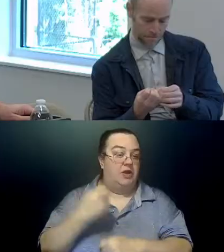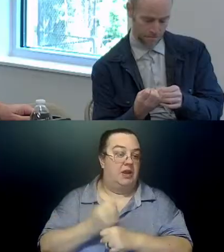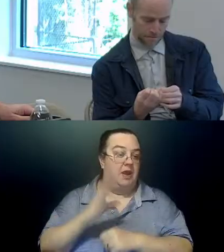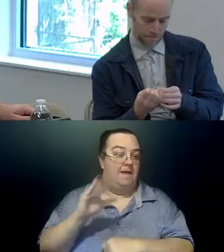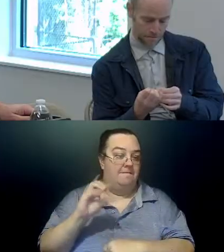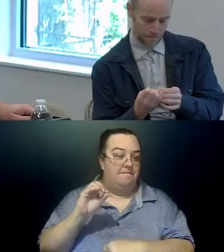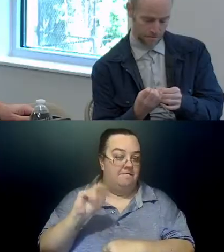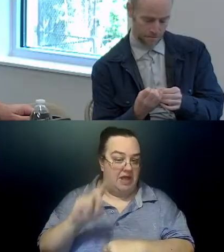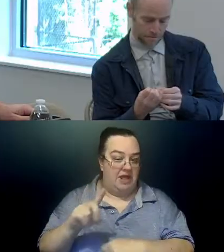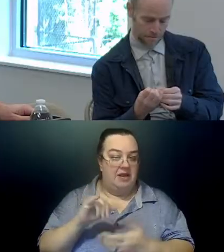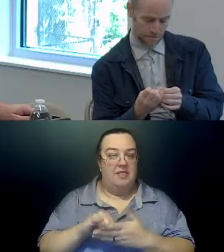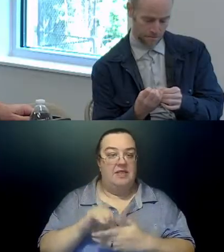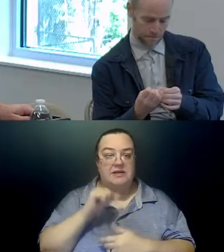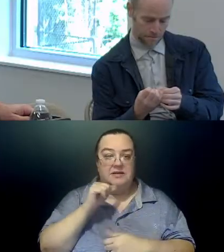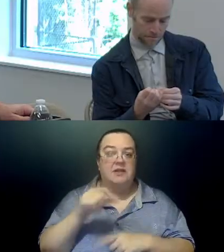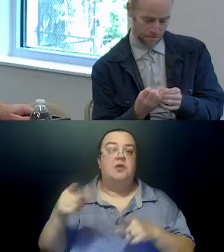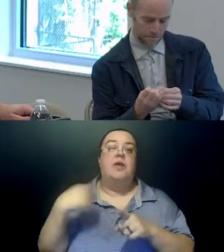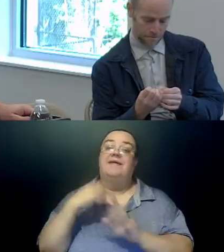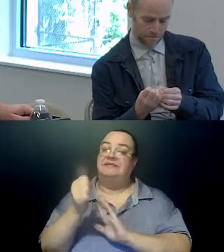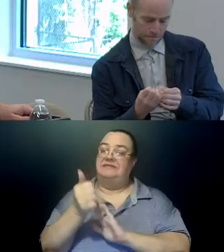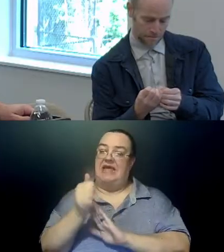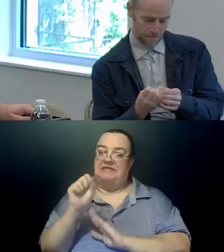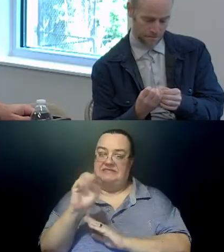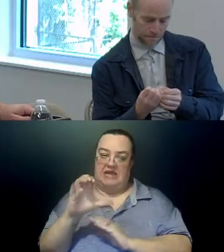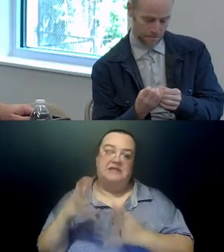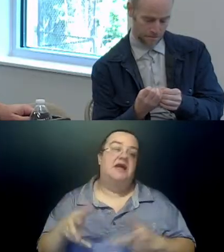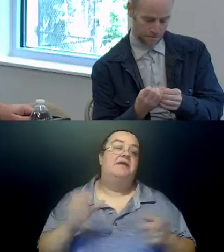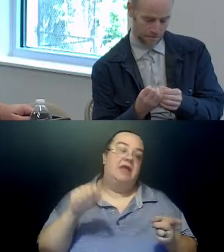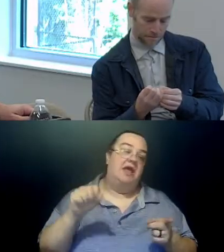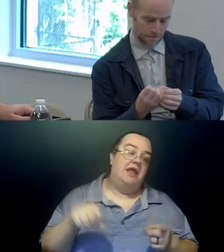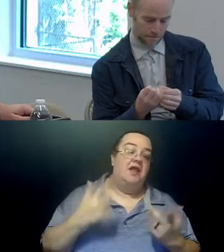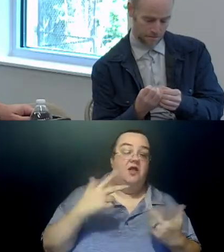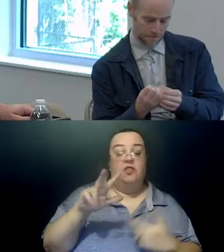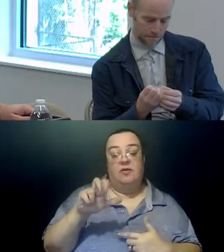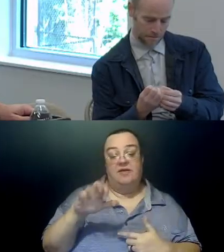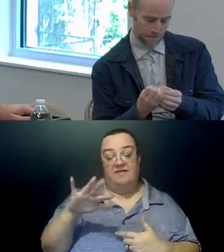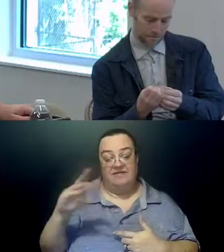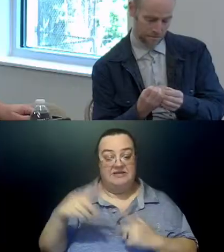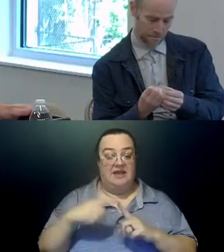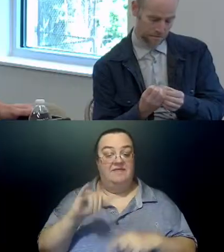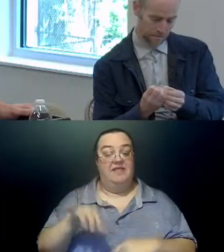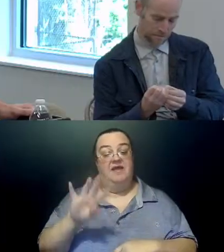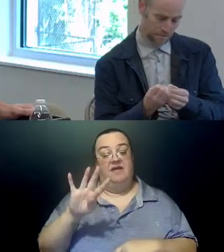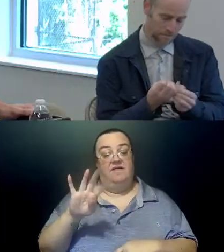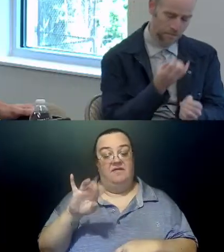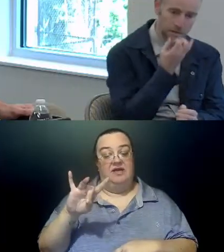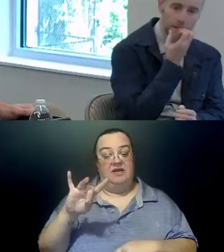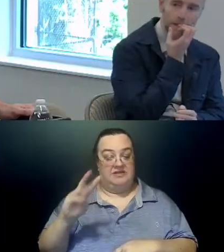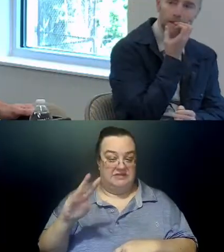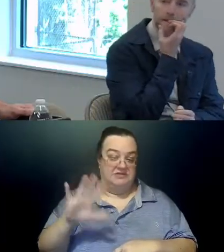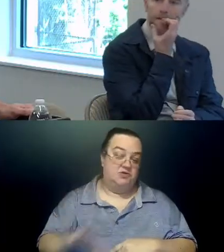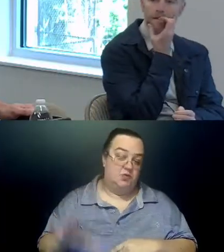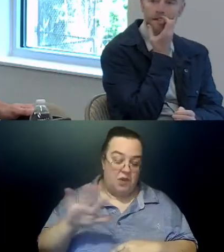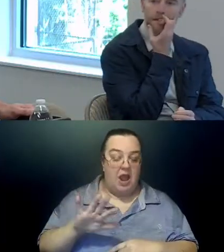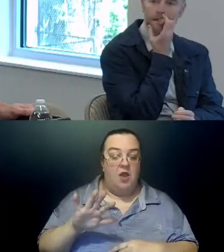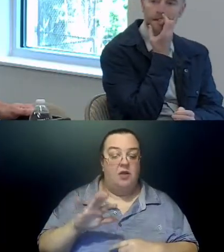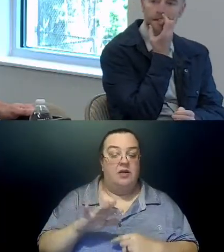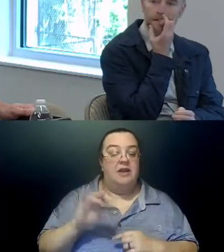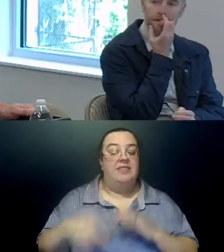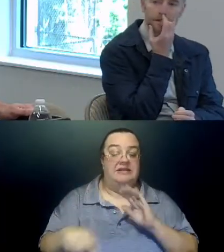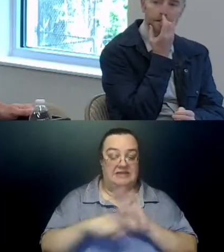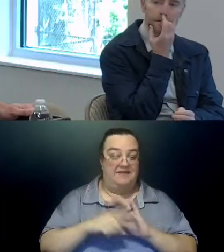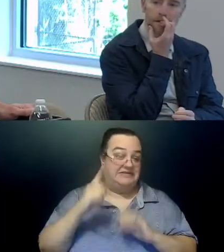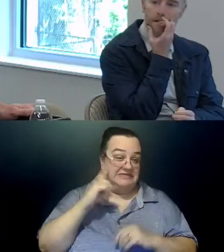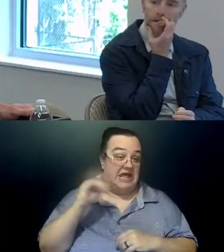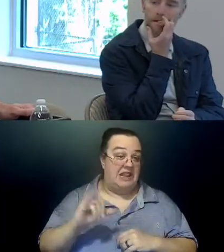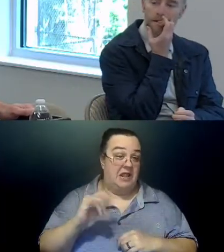your. Okay, you have 10 more seconds. Yeah. 356 of the 486 I round of the deficit, and it sounds like we're going to